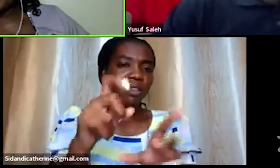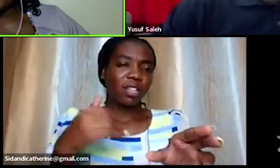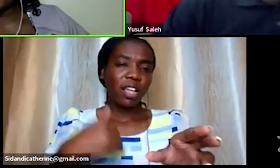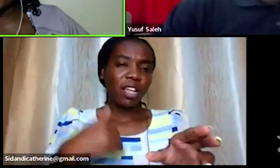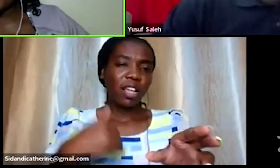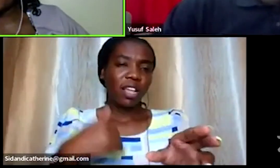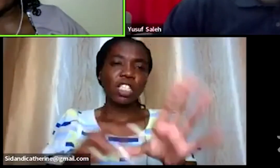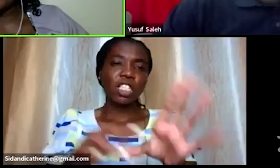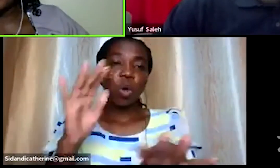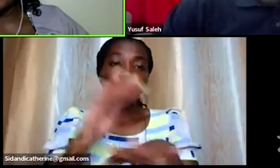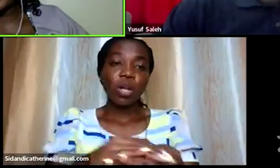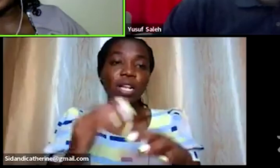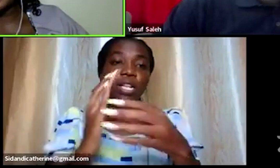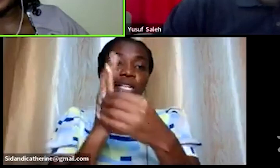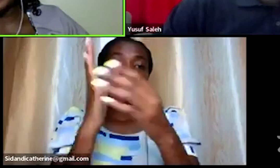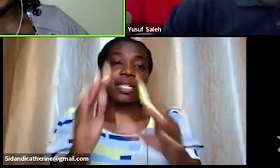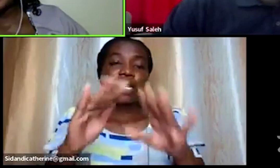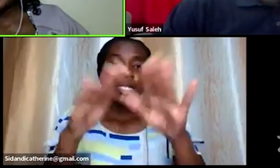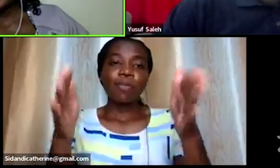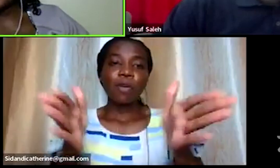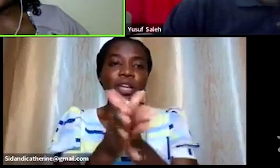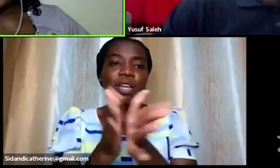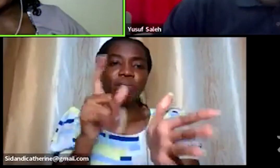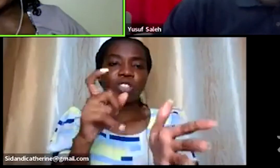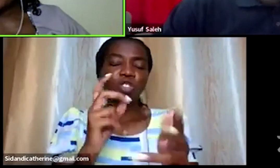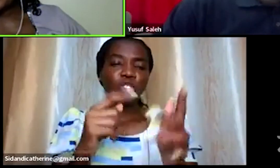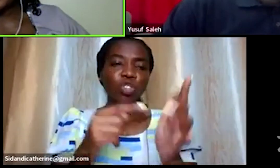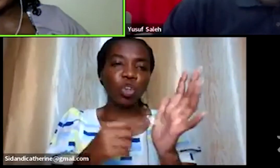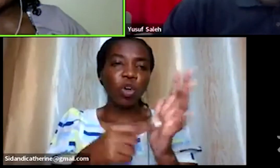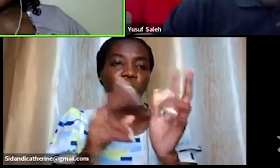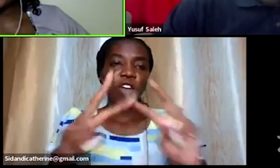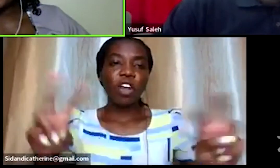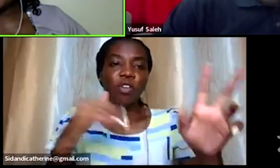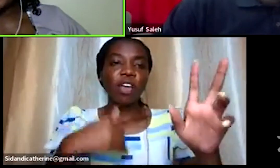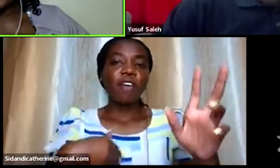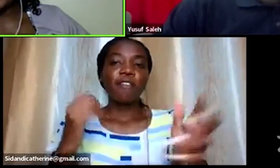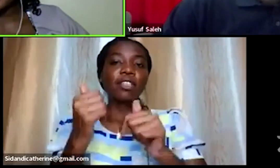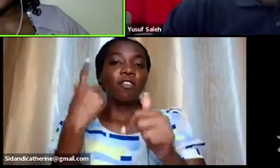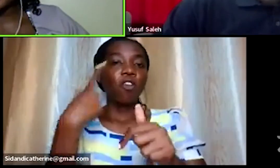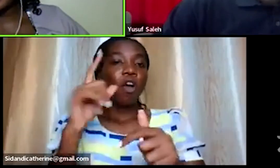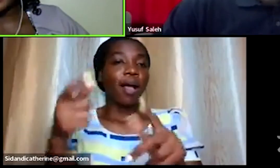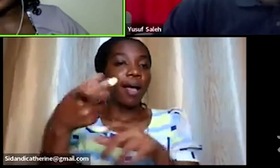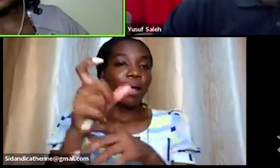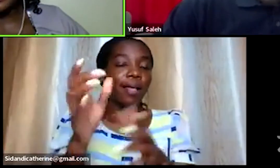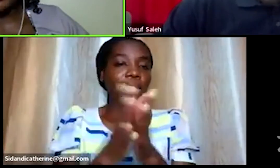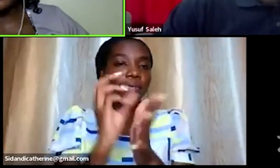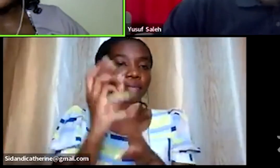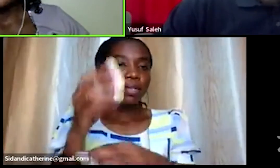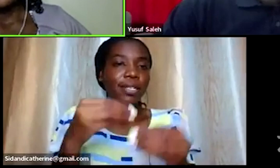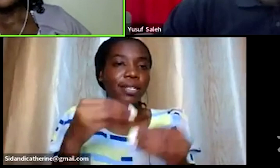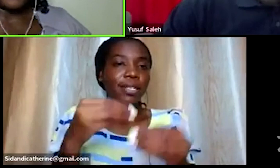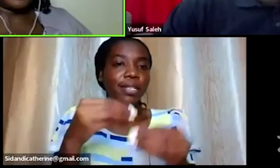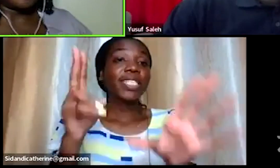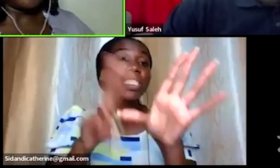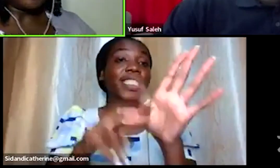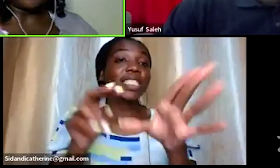leadership table. We need to show what value we can add, and we will definitely be given the seat at the